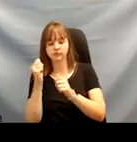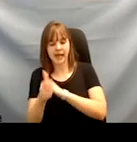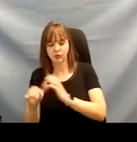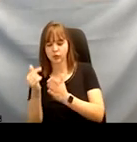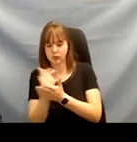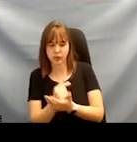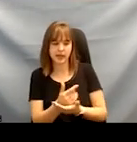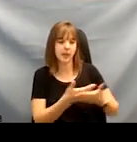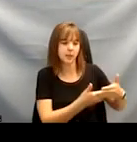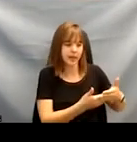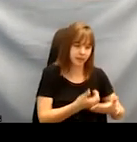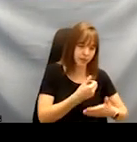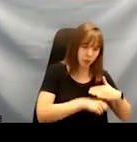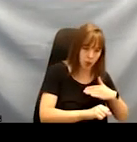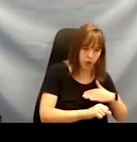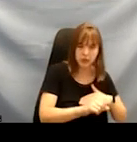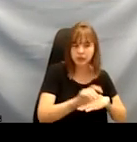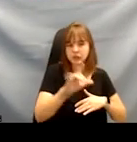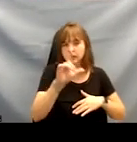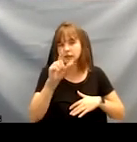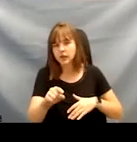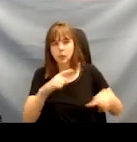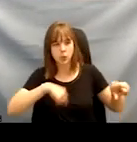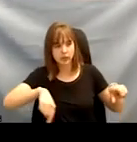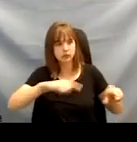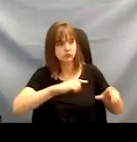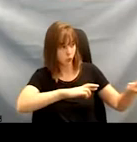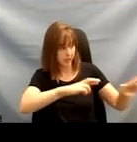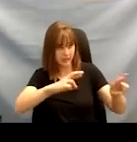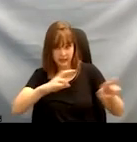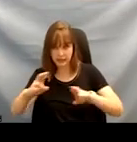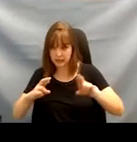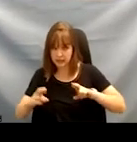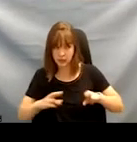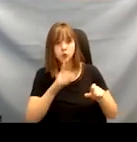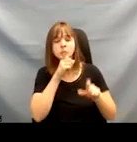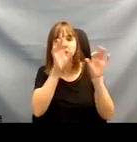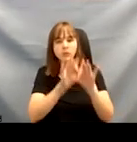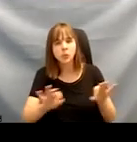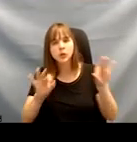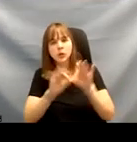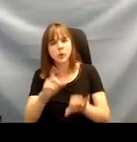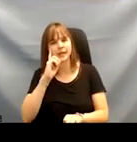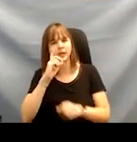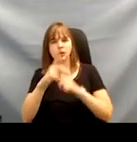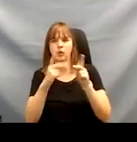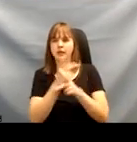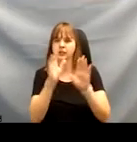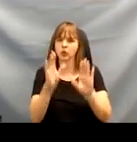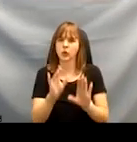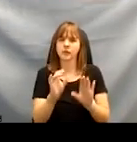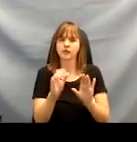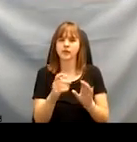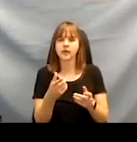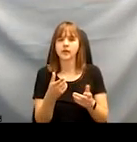we all decided collectively that, yes, this is important. We do love this product and where we think it could go, but the timing